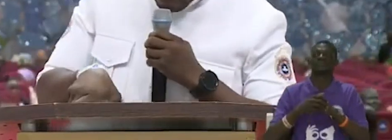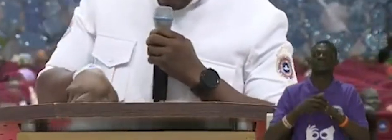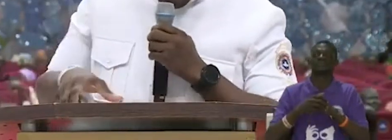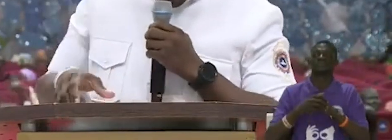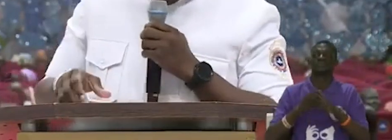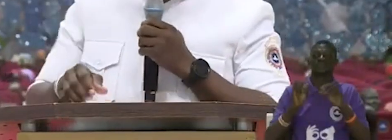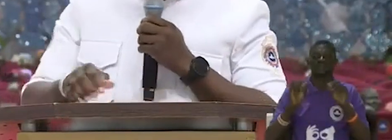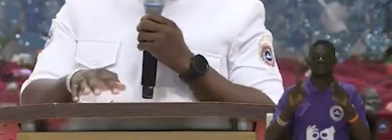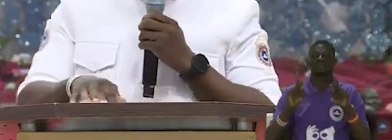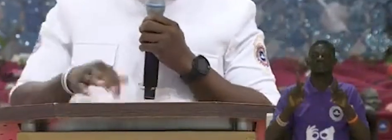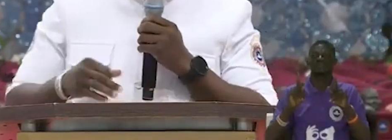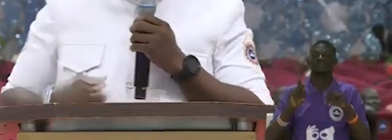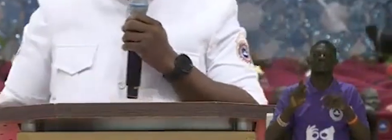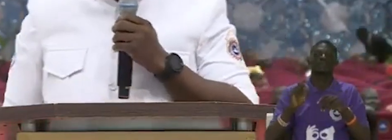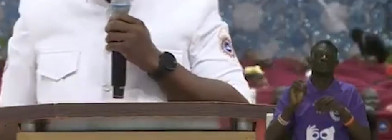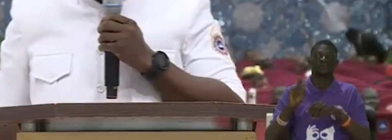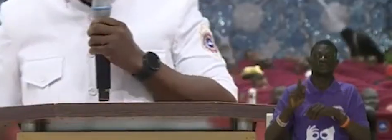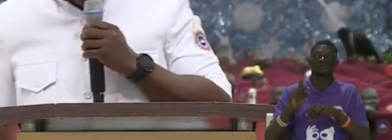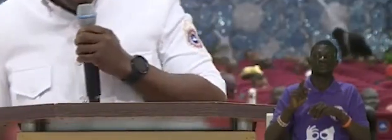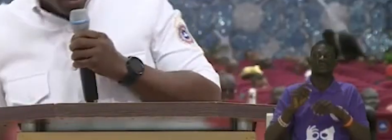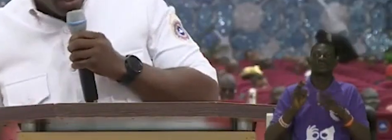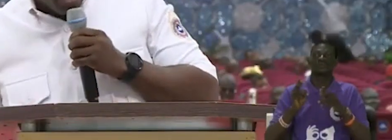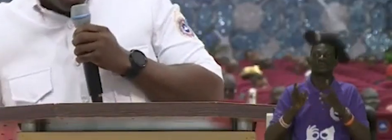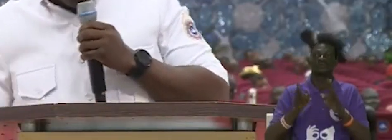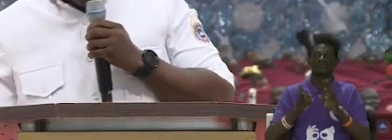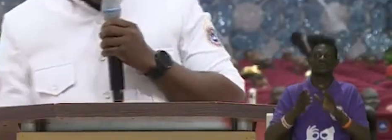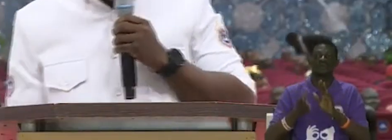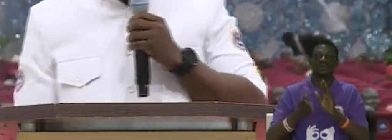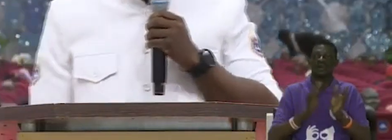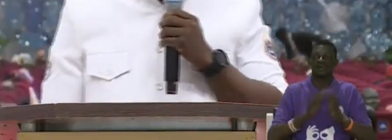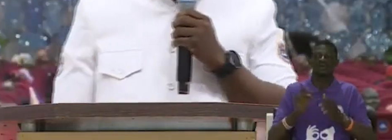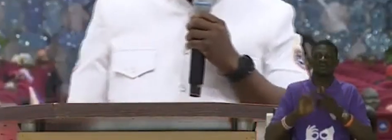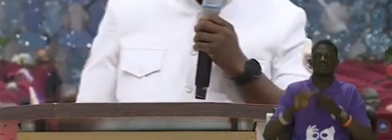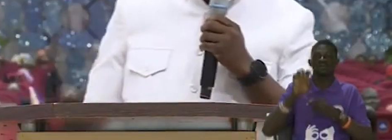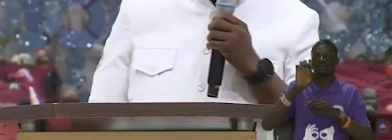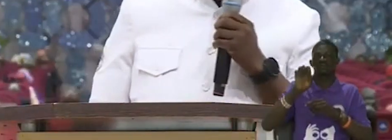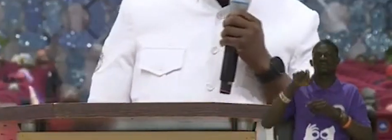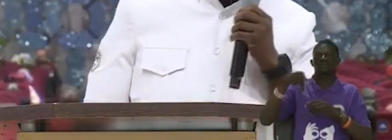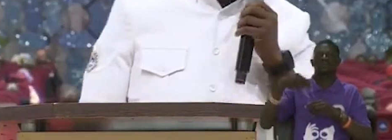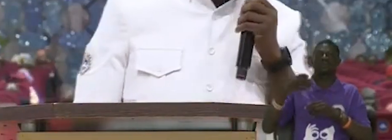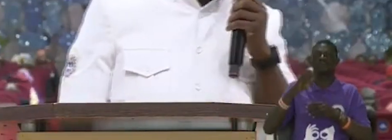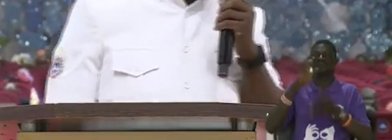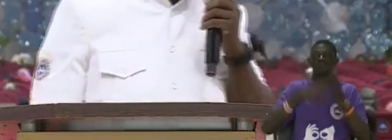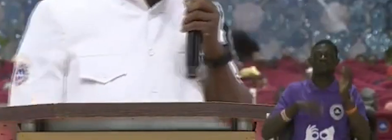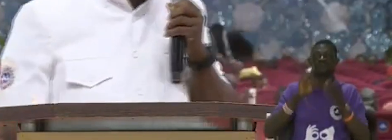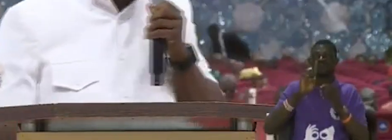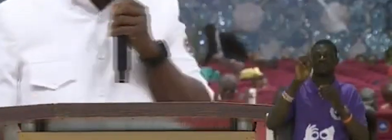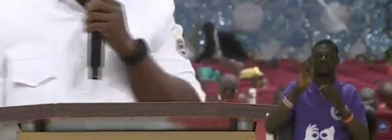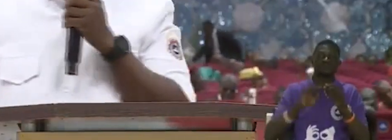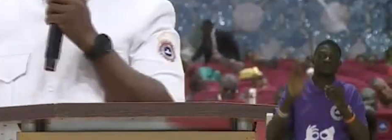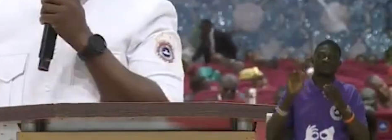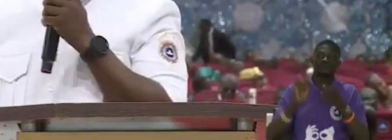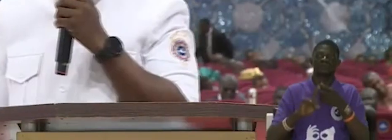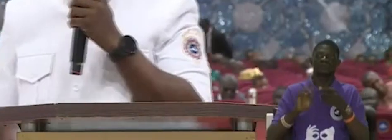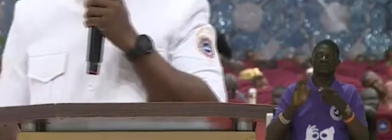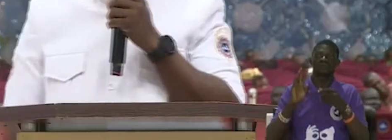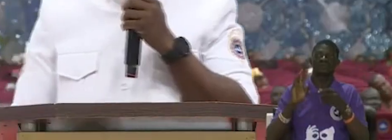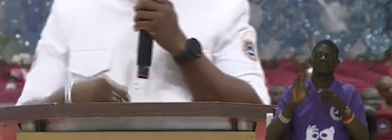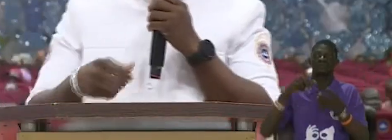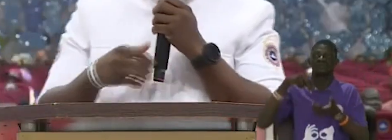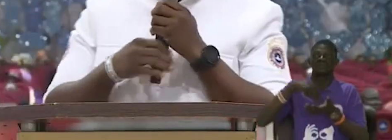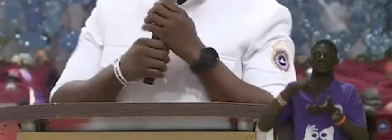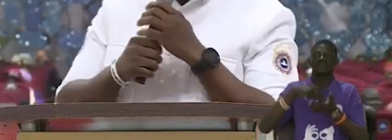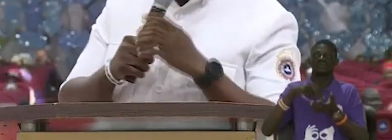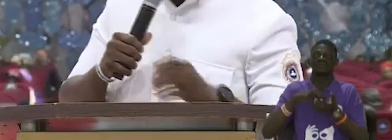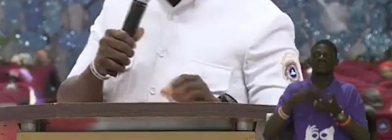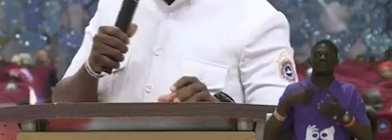All right, you just sat down, but very quickly, according to Ephesians chapter 1, verse 15 to 19, please jump up again very quickly.